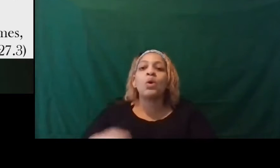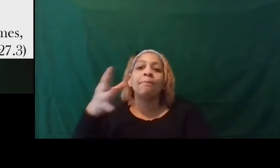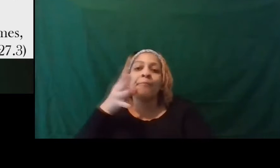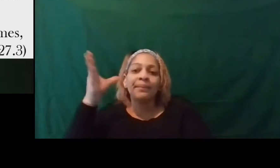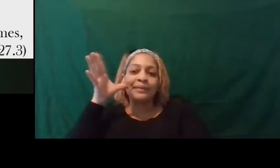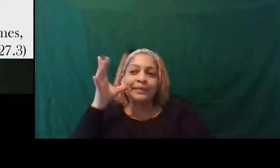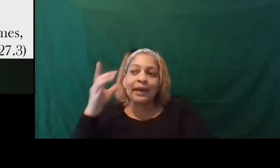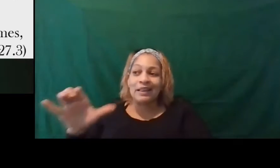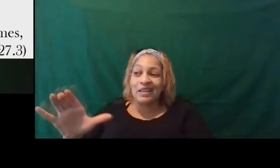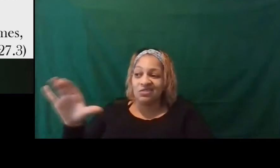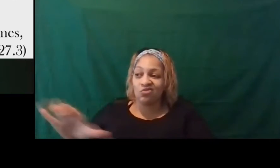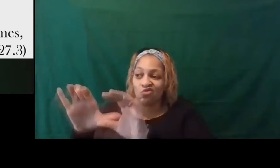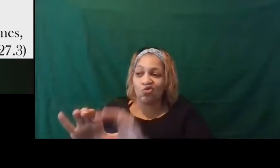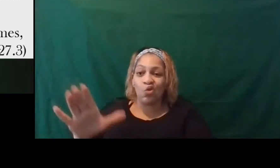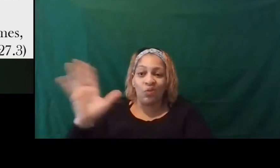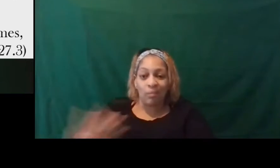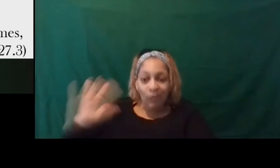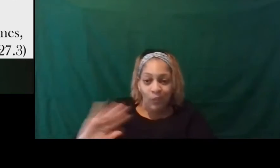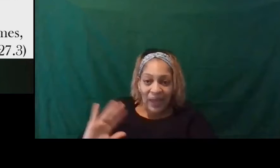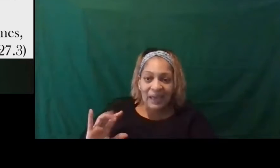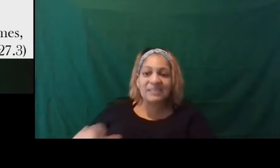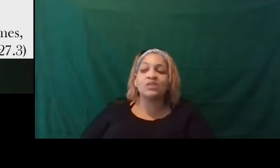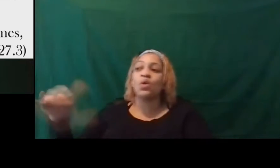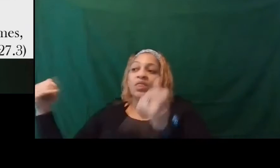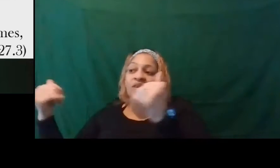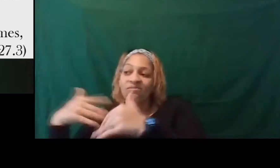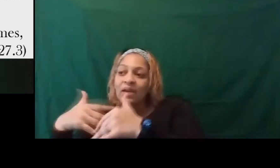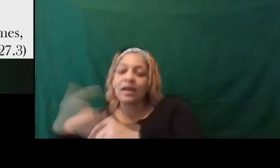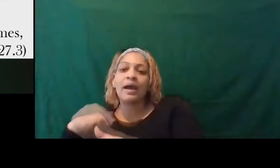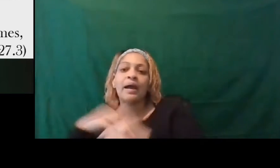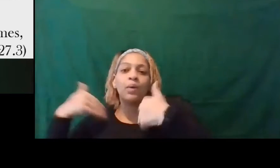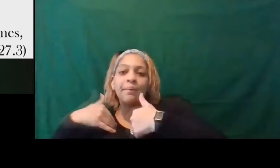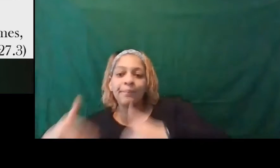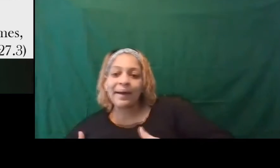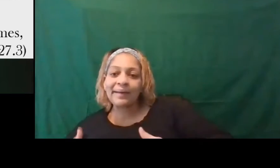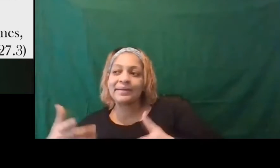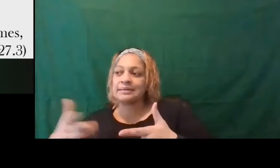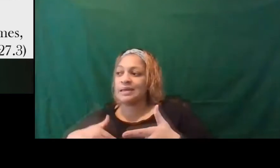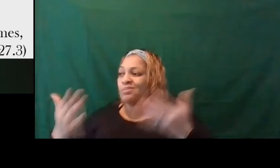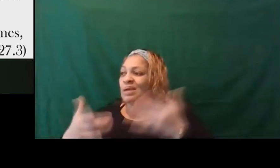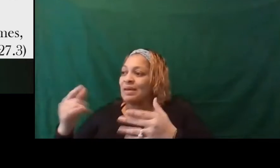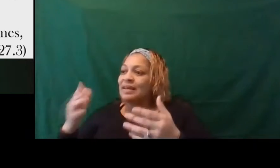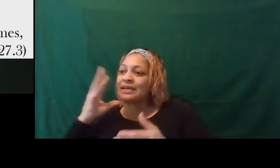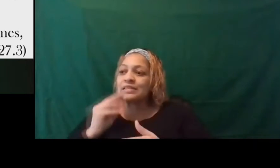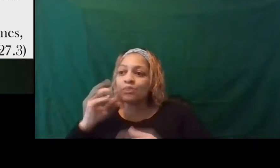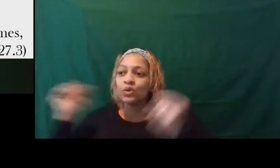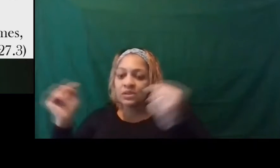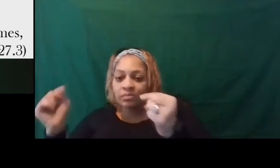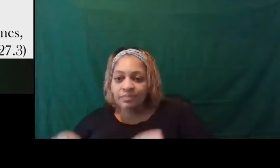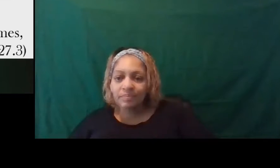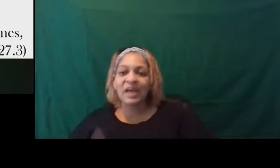us, enslavement to even the fear of what our body may do as it aches and pains. Fear